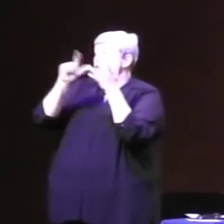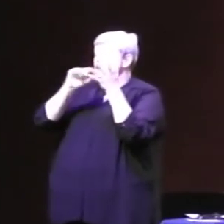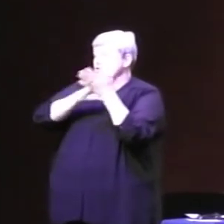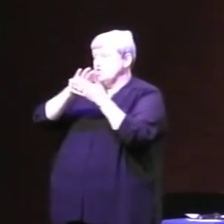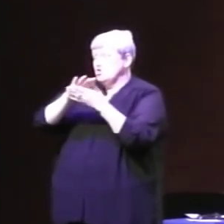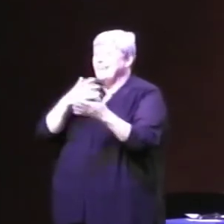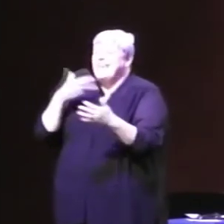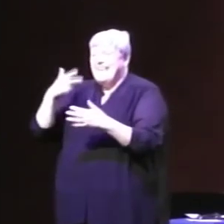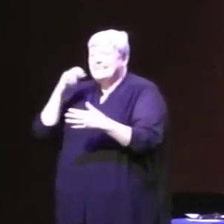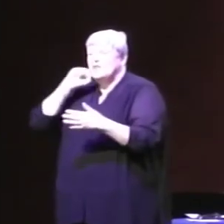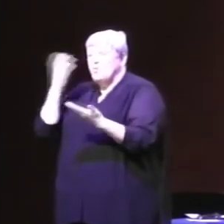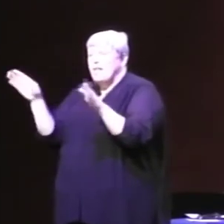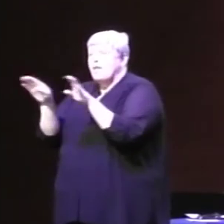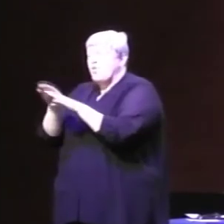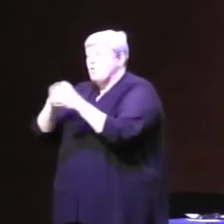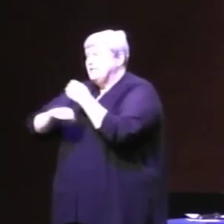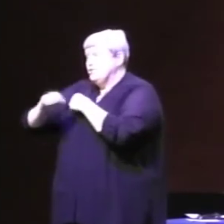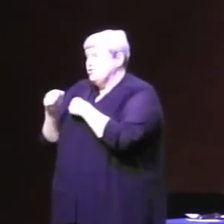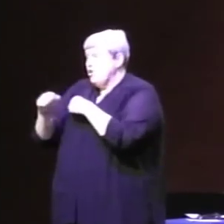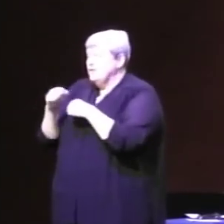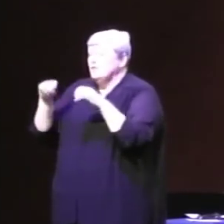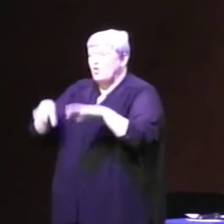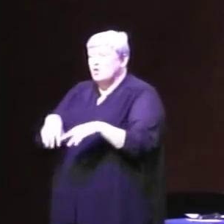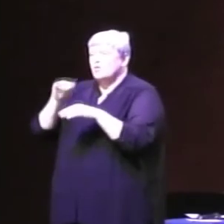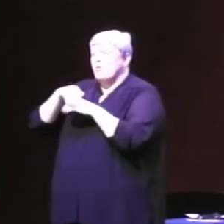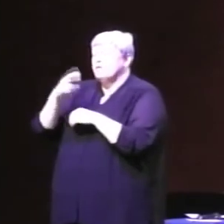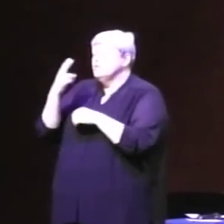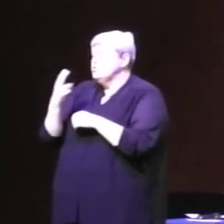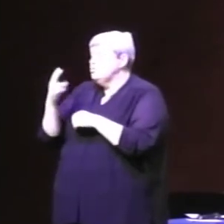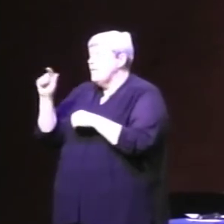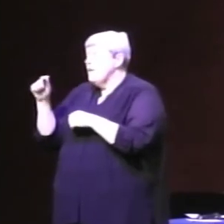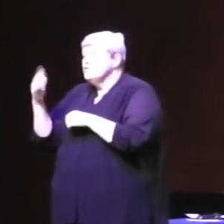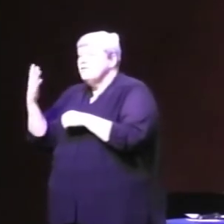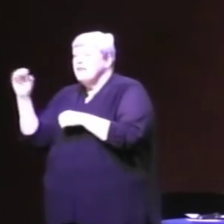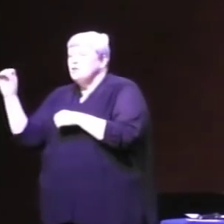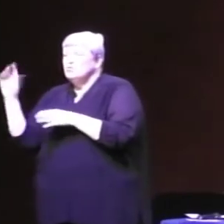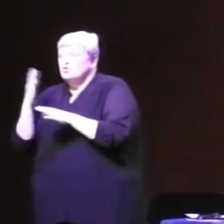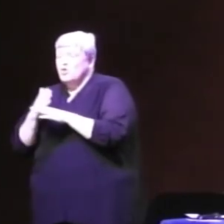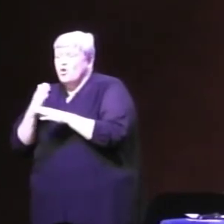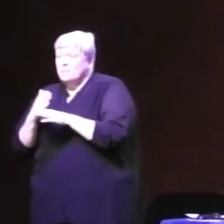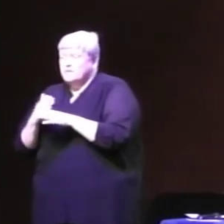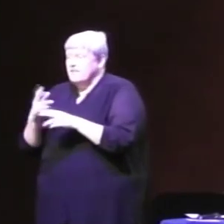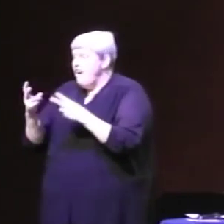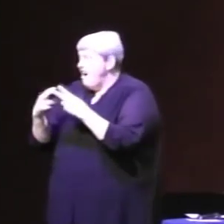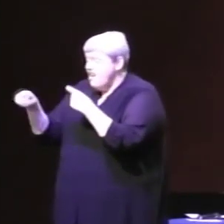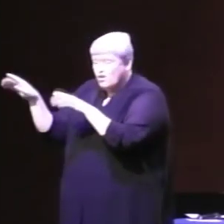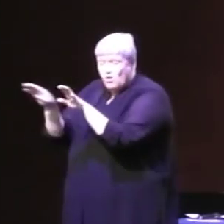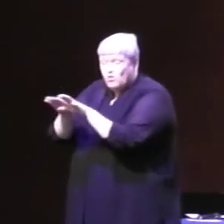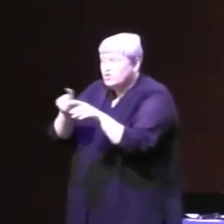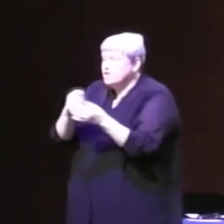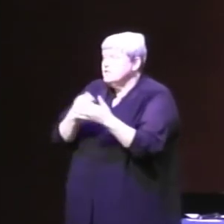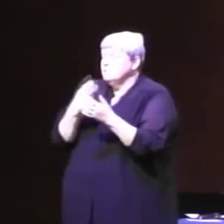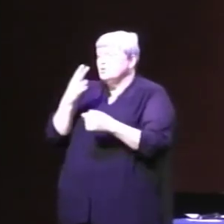close across Scotland with the loss of over 2,500 jobs. This is on top of other closures that saw all